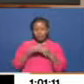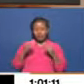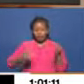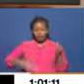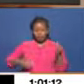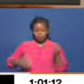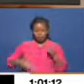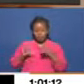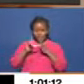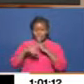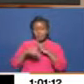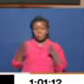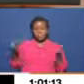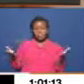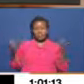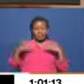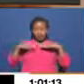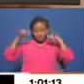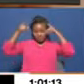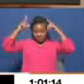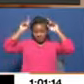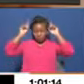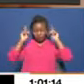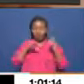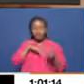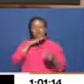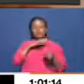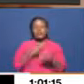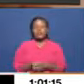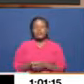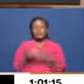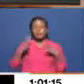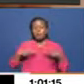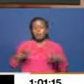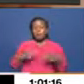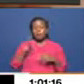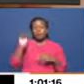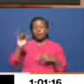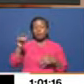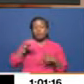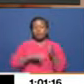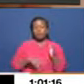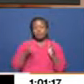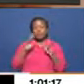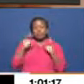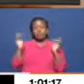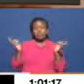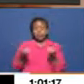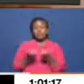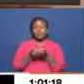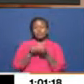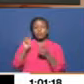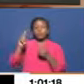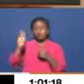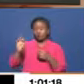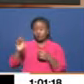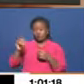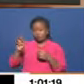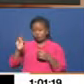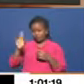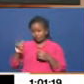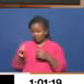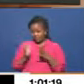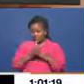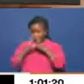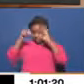leading to the livestock's death. Affected residents now want the Department of Veterinary and Livestock to intervene